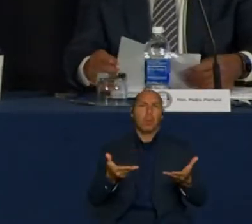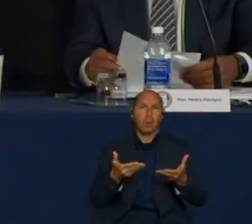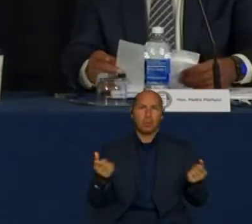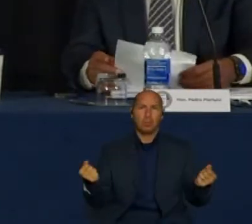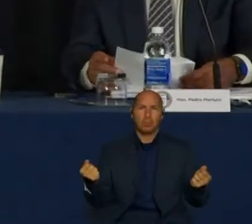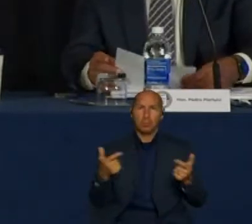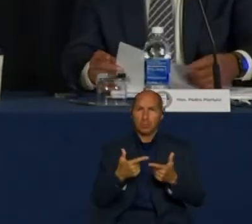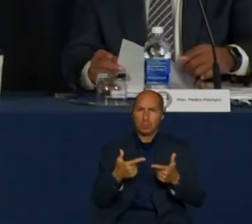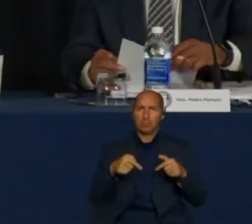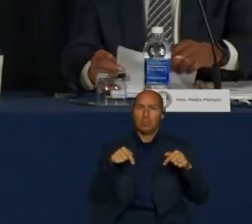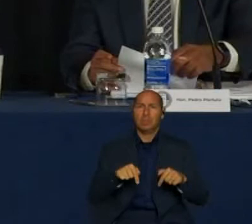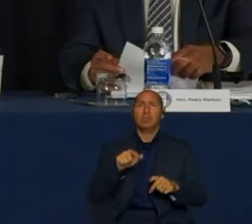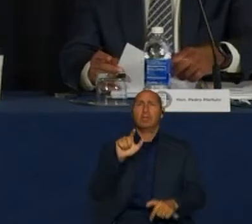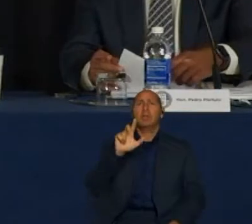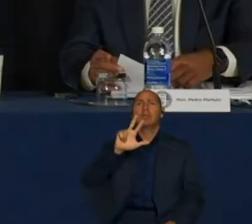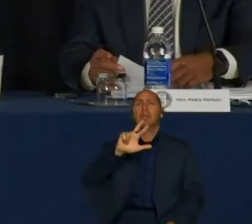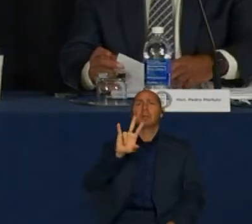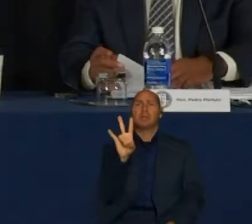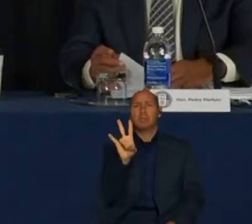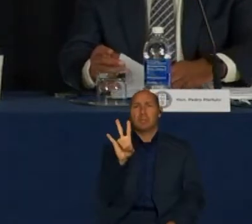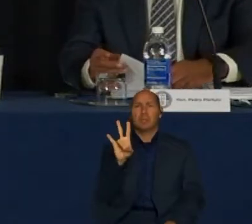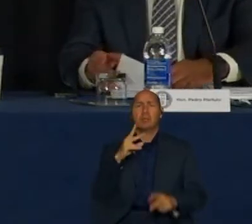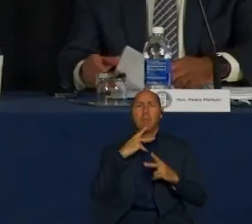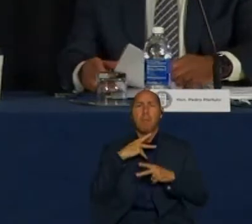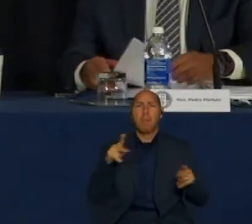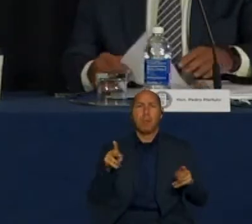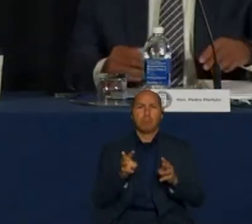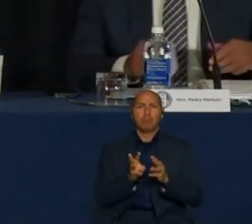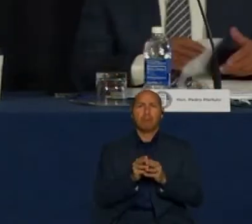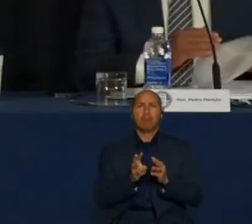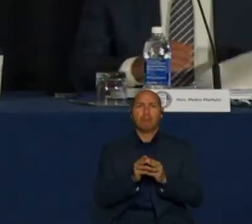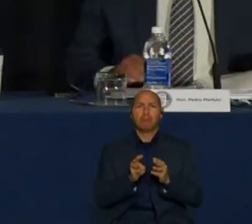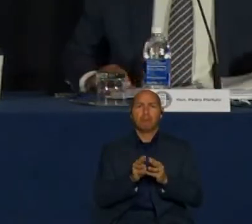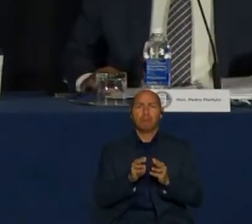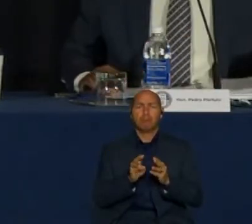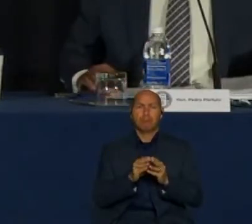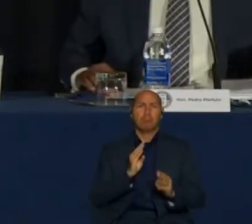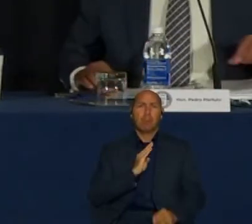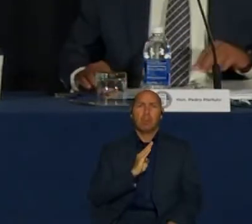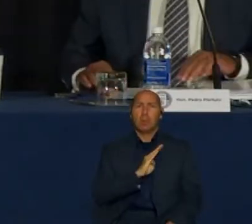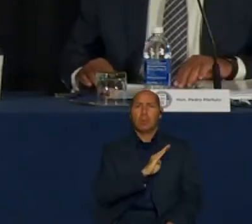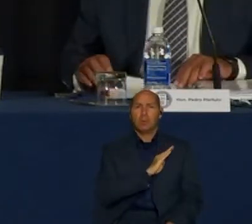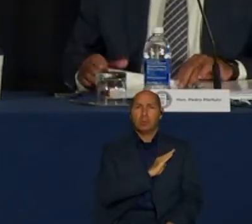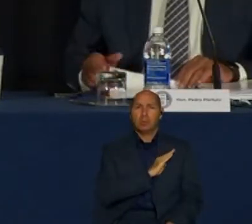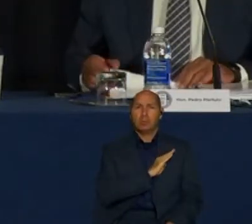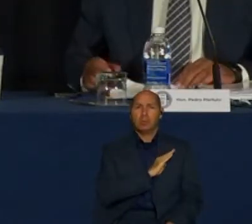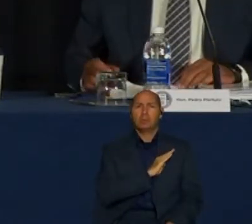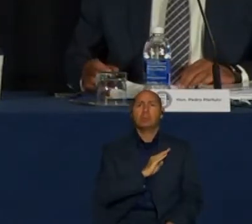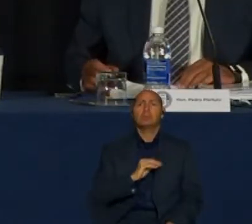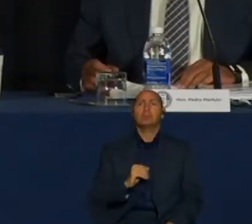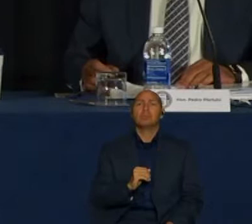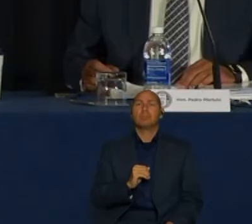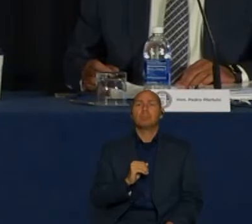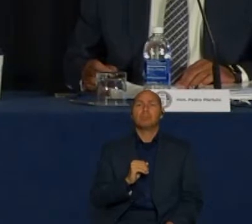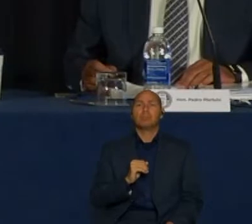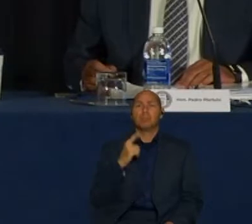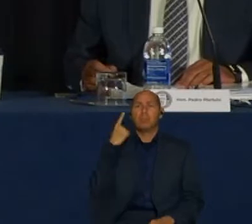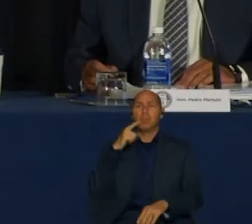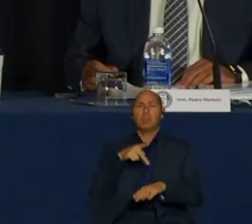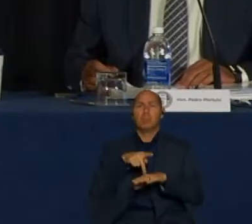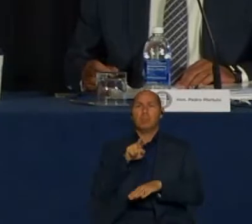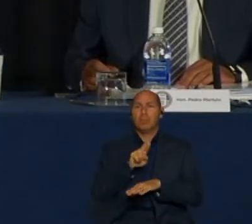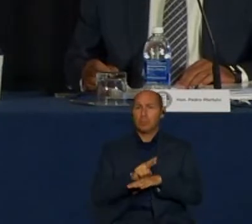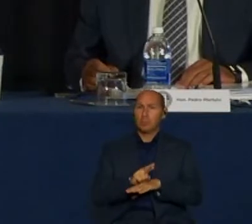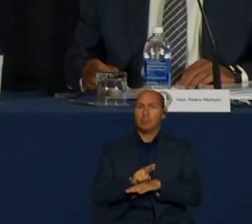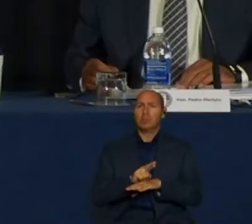of you to this 37th public meeting of the Financial Oversight and Management Board for Puerto Rico,